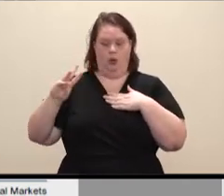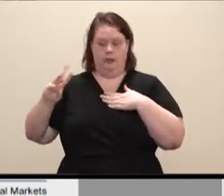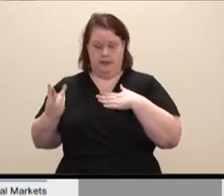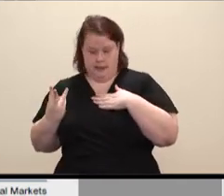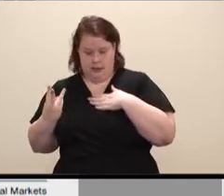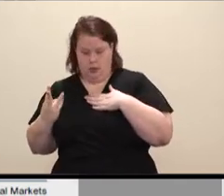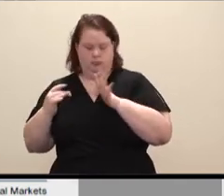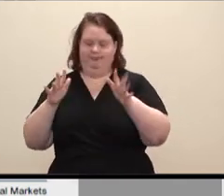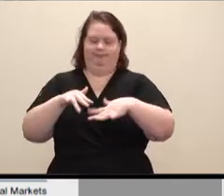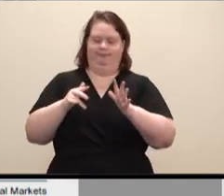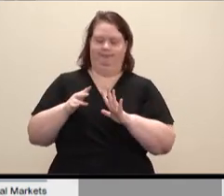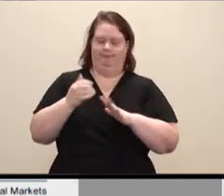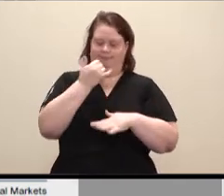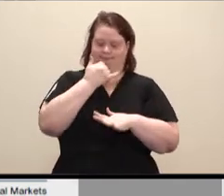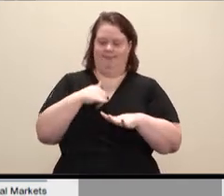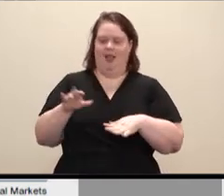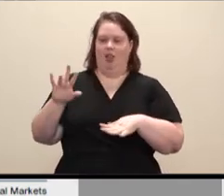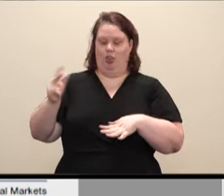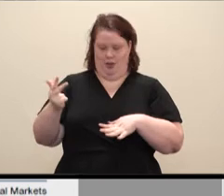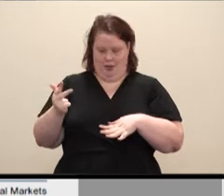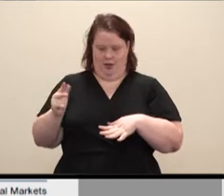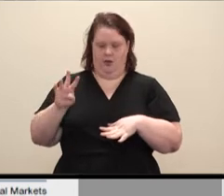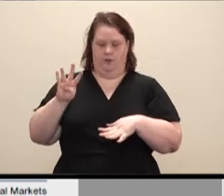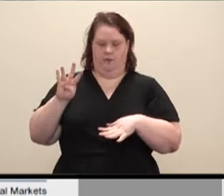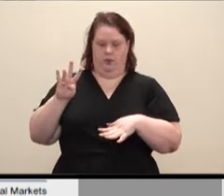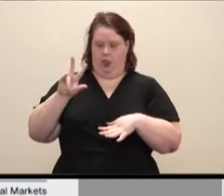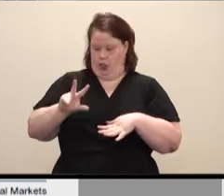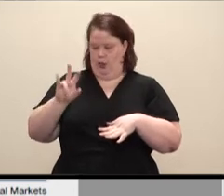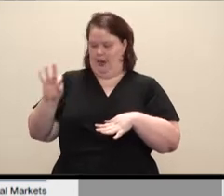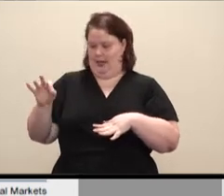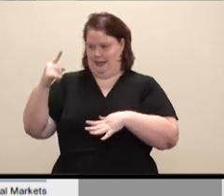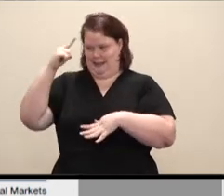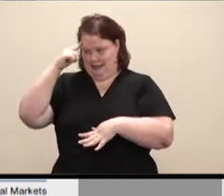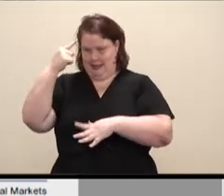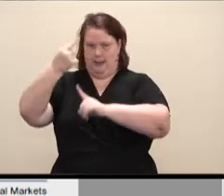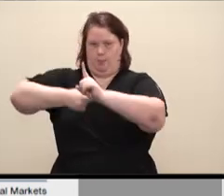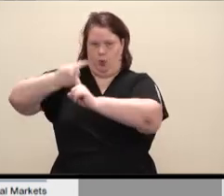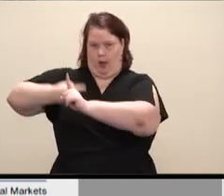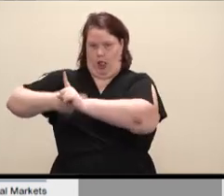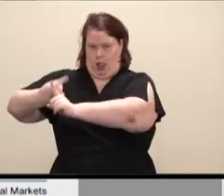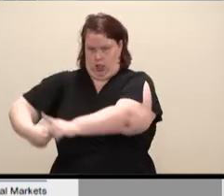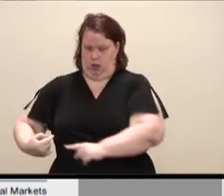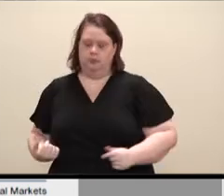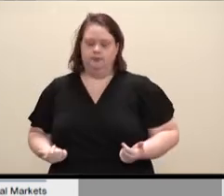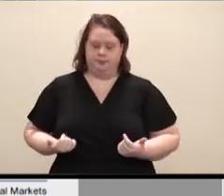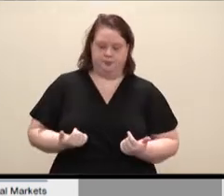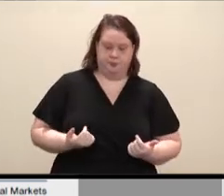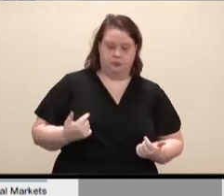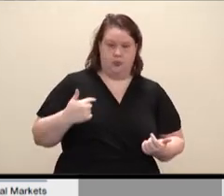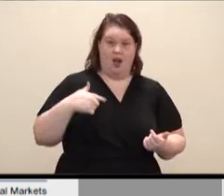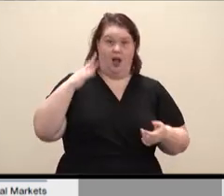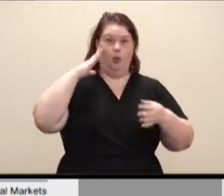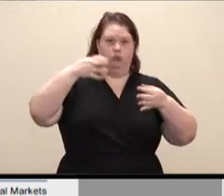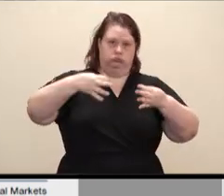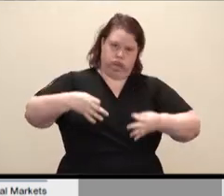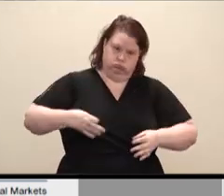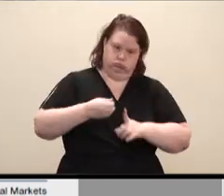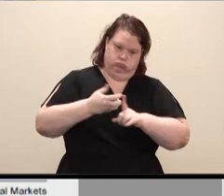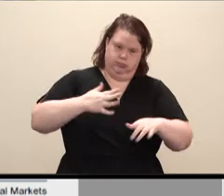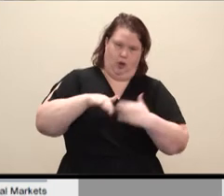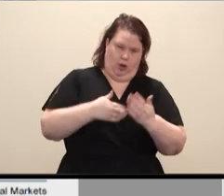$6 or $3.39 per month, okay? And I won't run you through all of these,